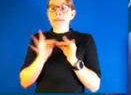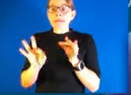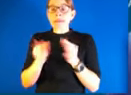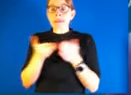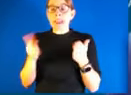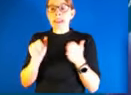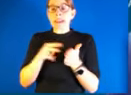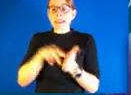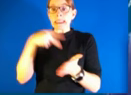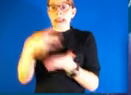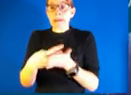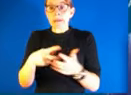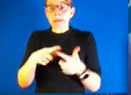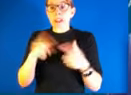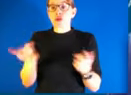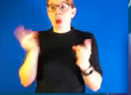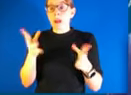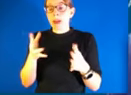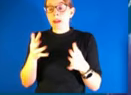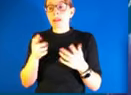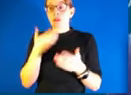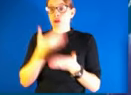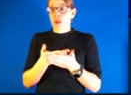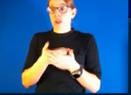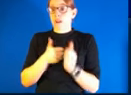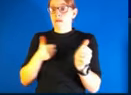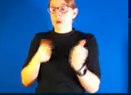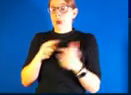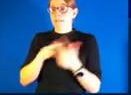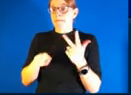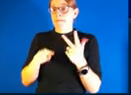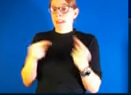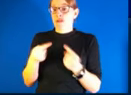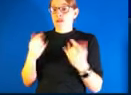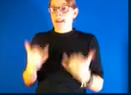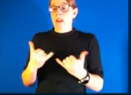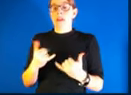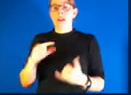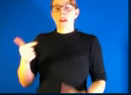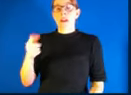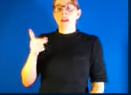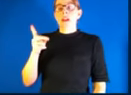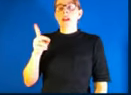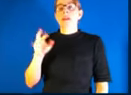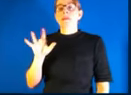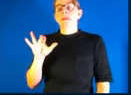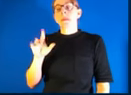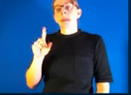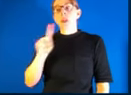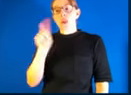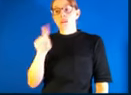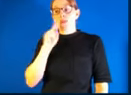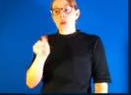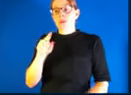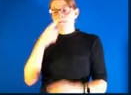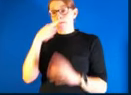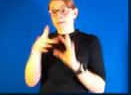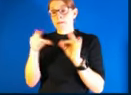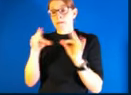very good idea if we could do that now. All right, good advice. Dr. Hawkinson, Lesko has a question specifically for you. Can you comment on the